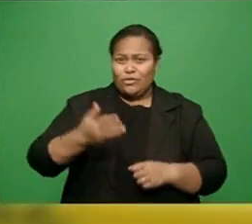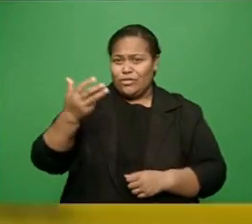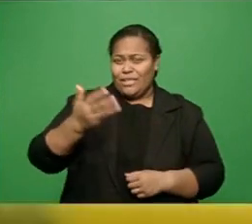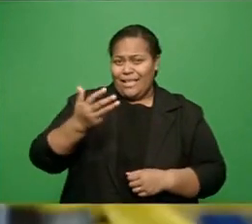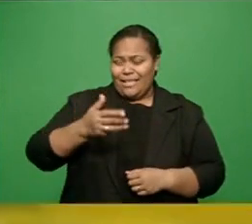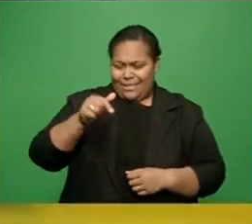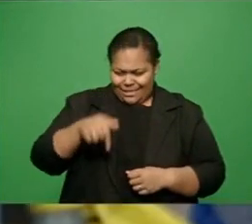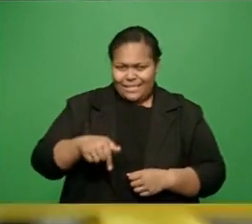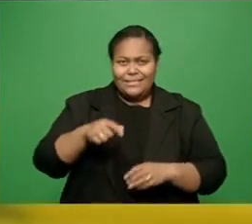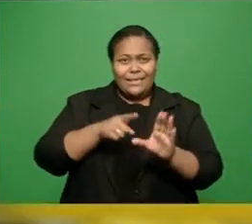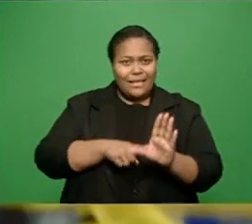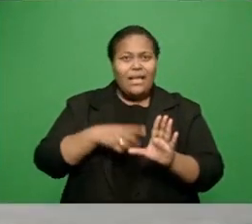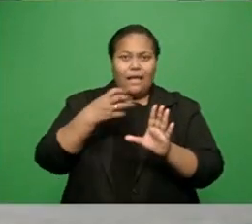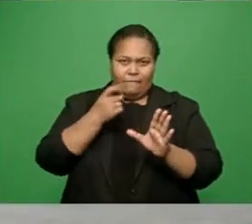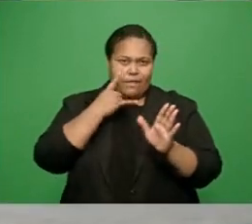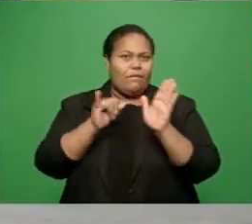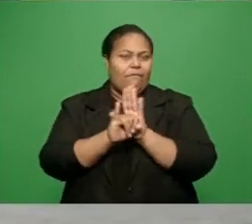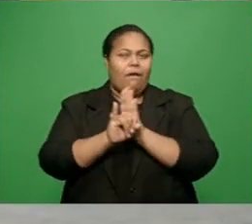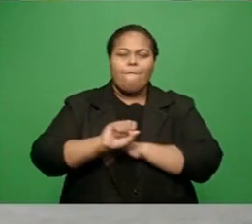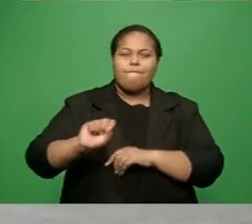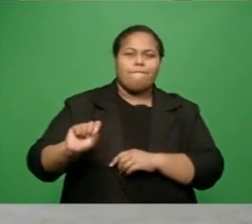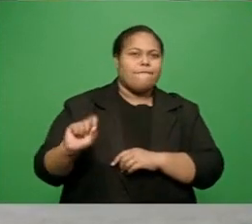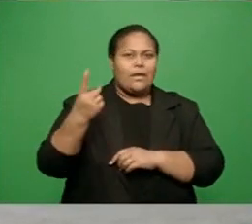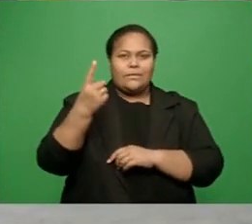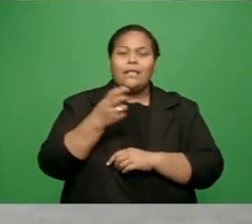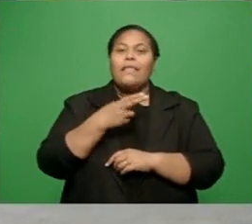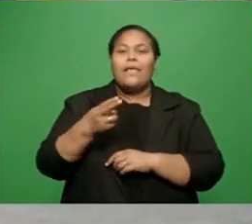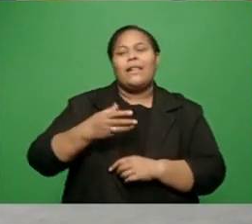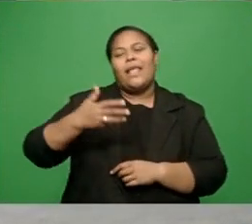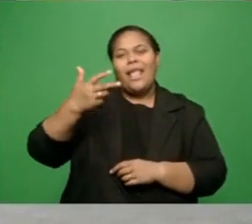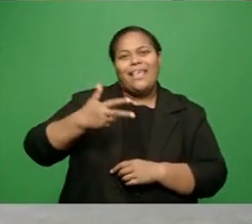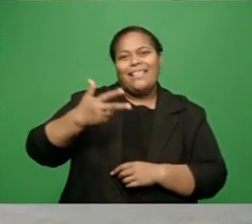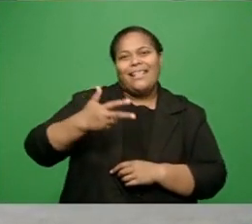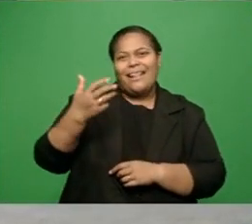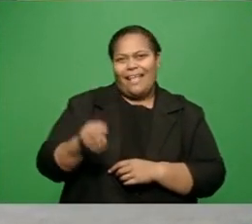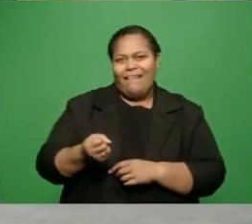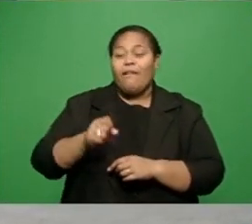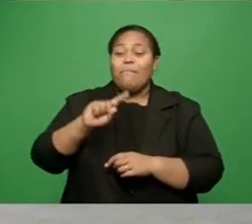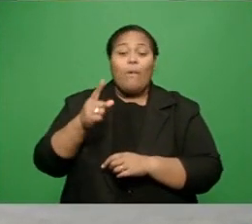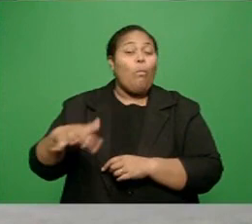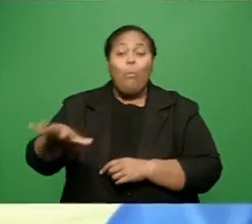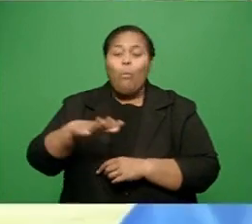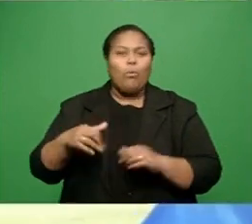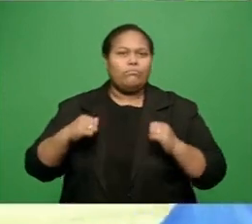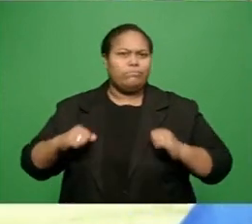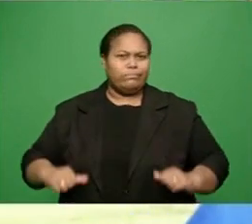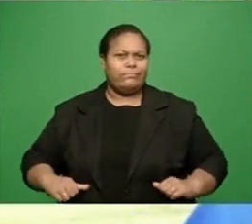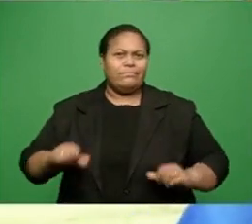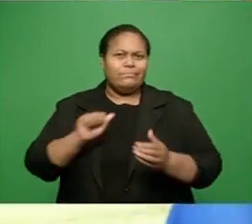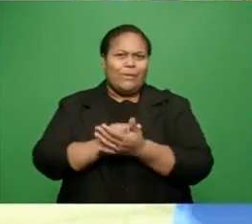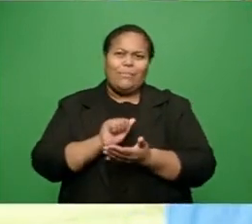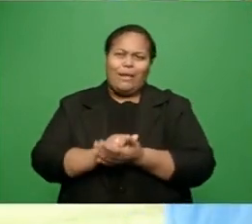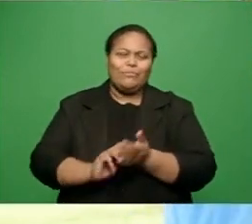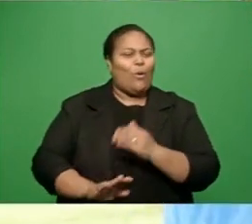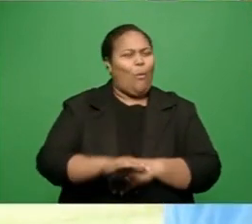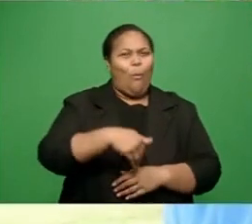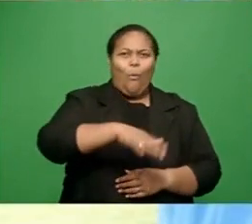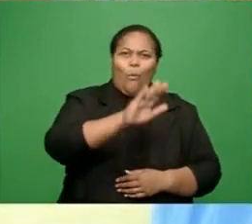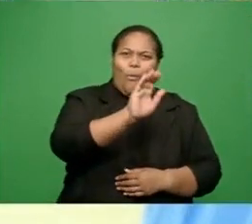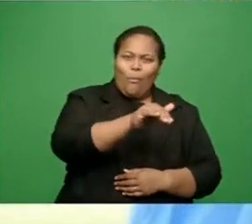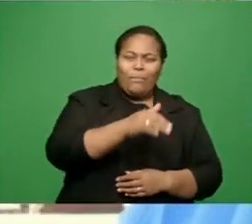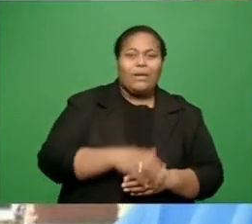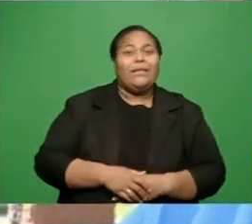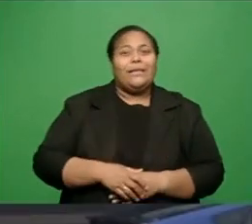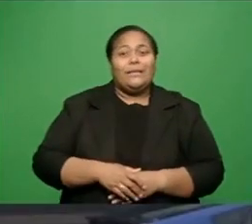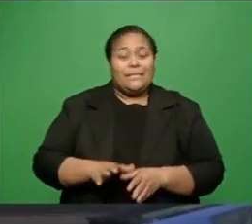had 18 COVID-19 cases, but they all recovered fully and were discharged. As of July 6th, Fiji has